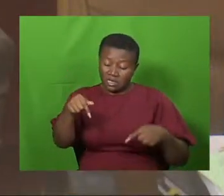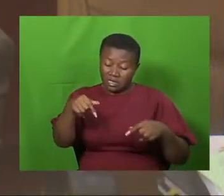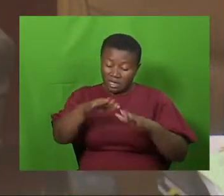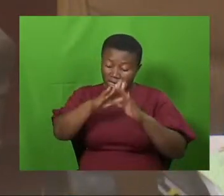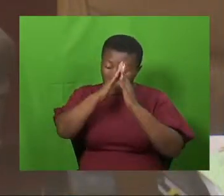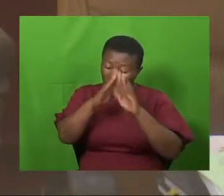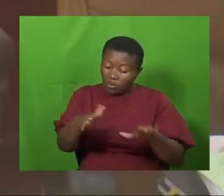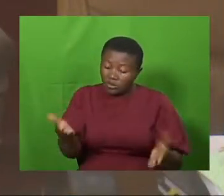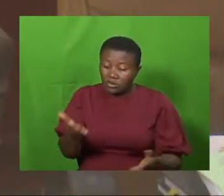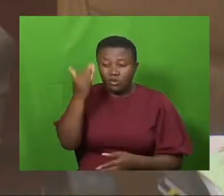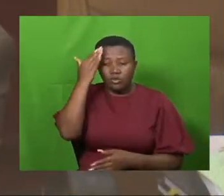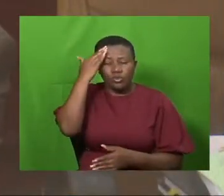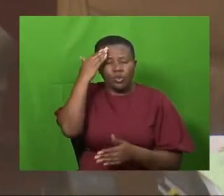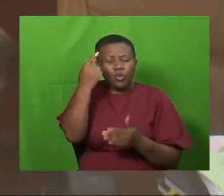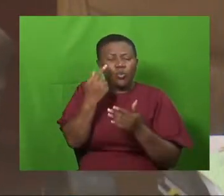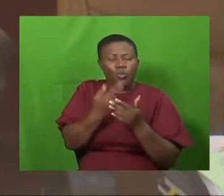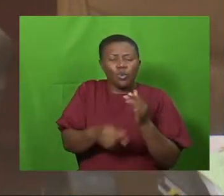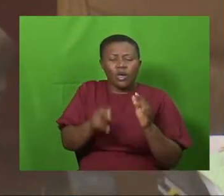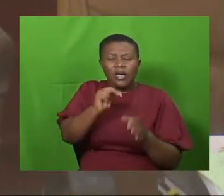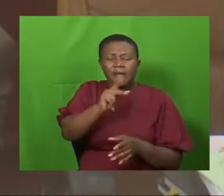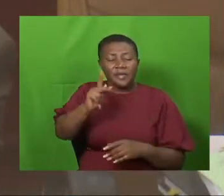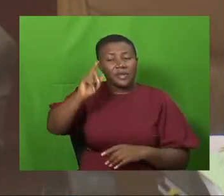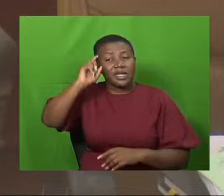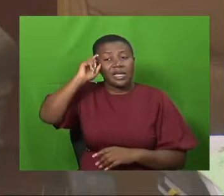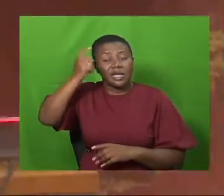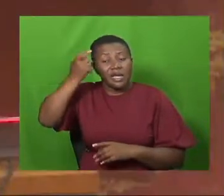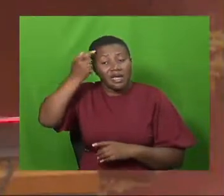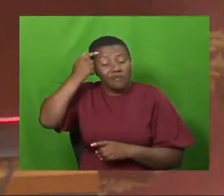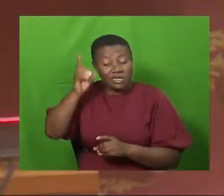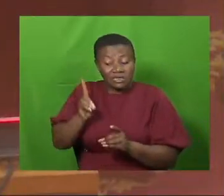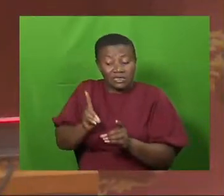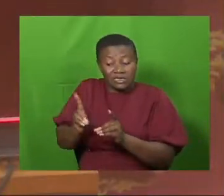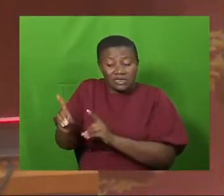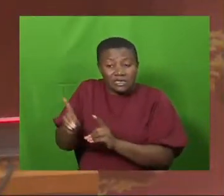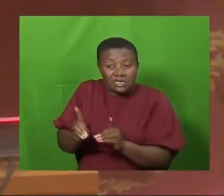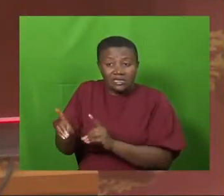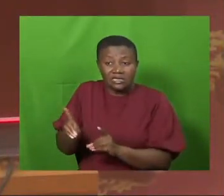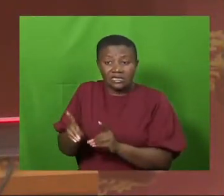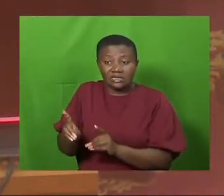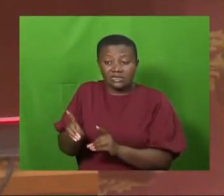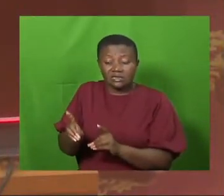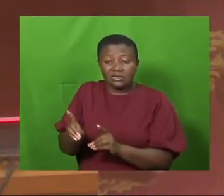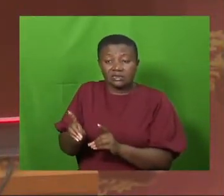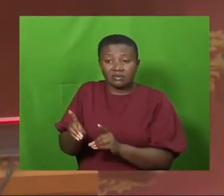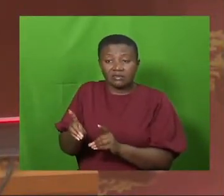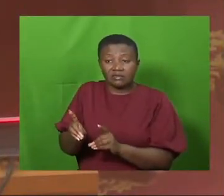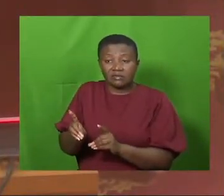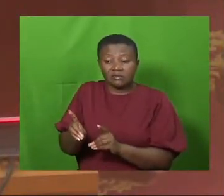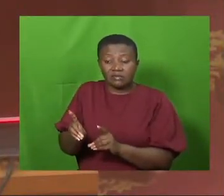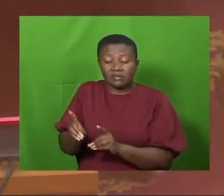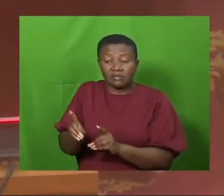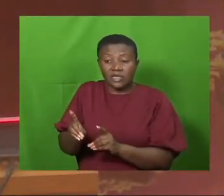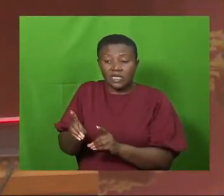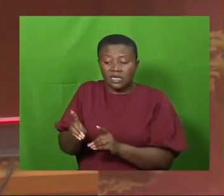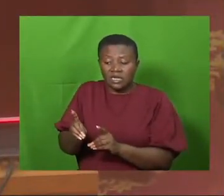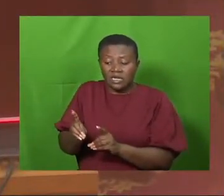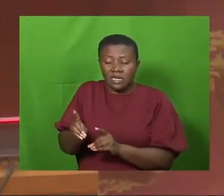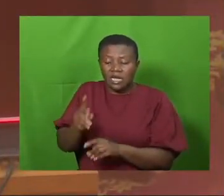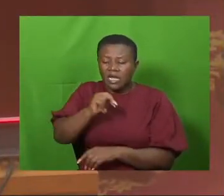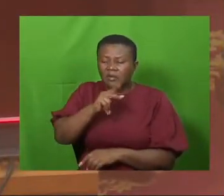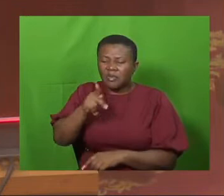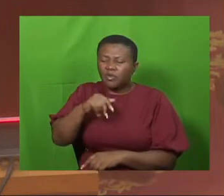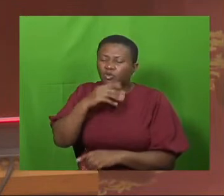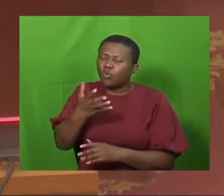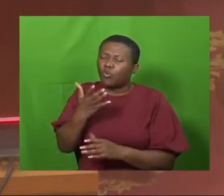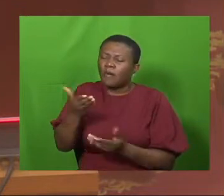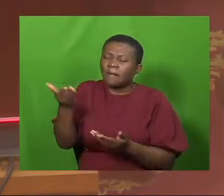what the government did. This is a government that did not undertake a journey to burden Ghanaians. This is a